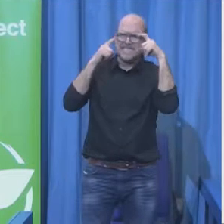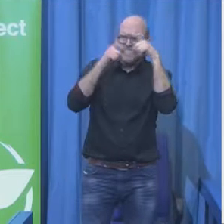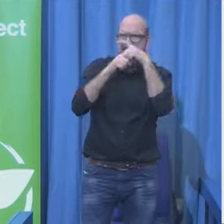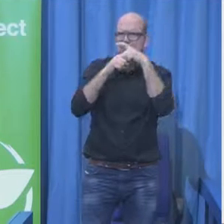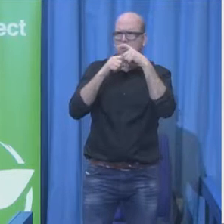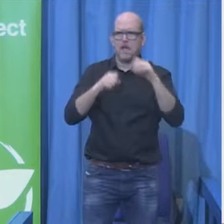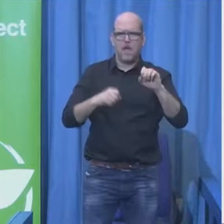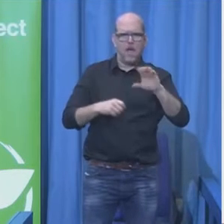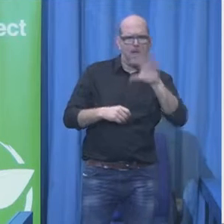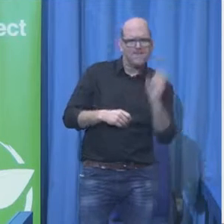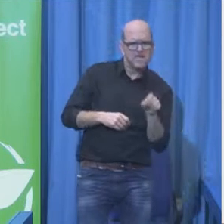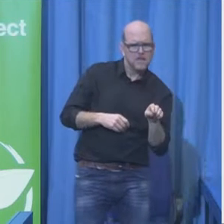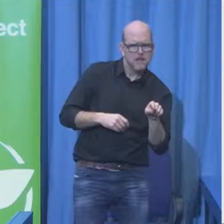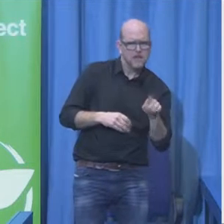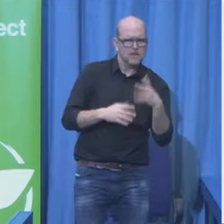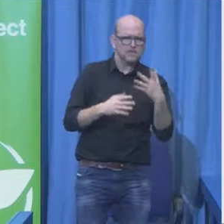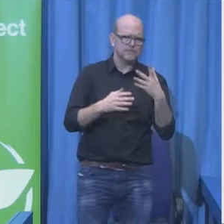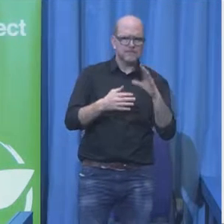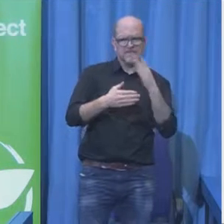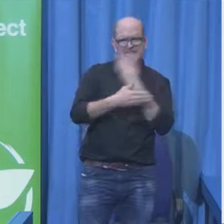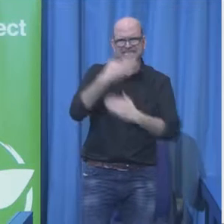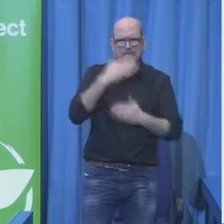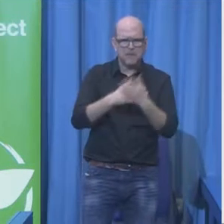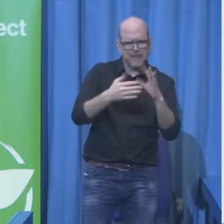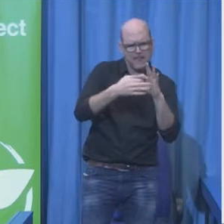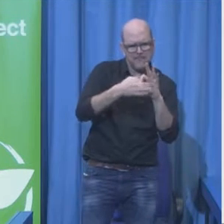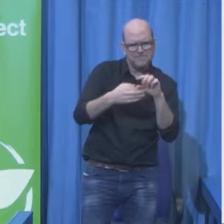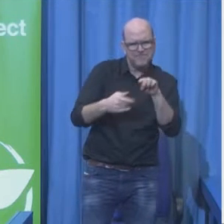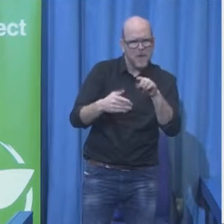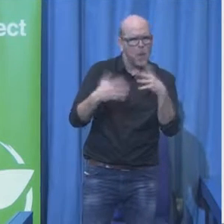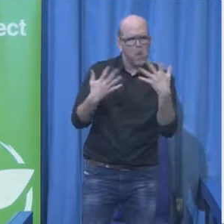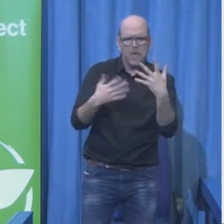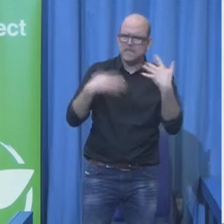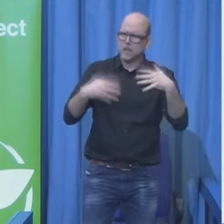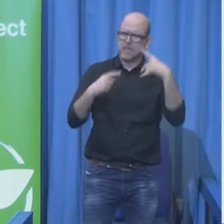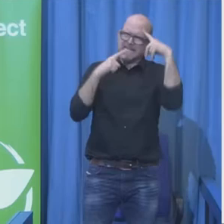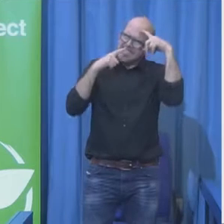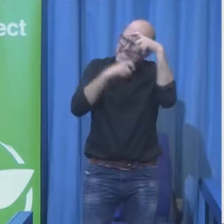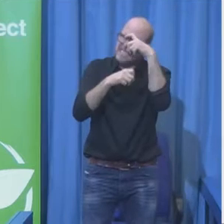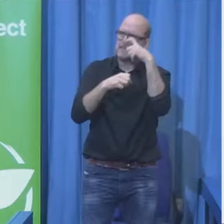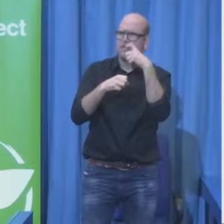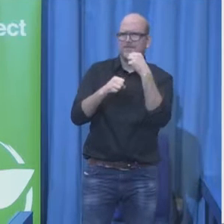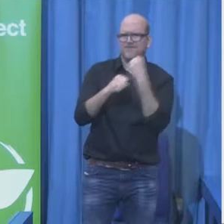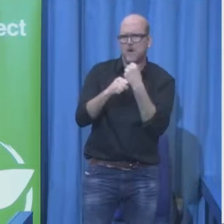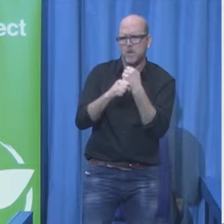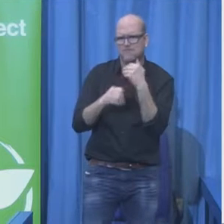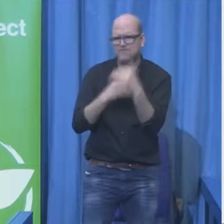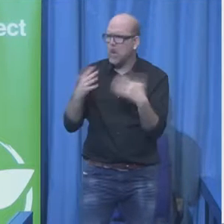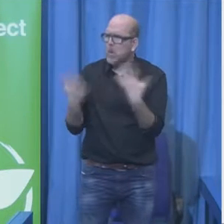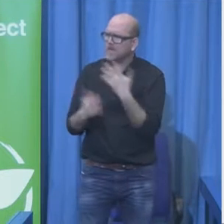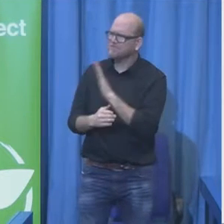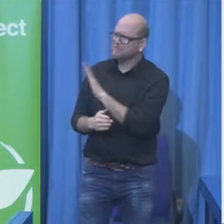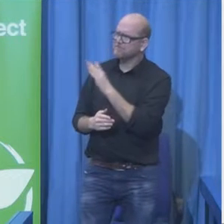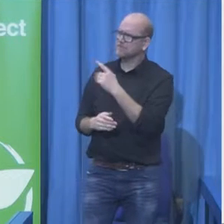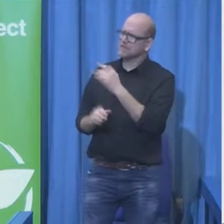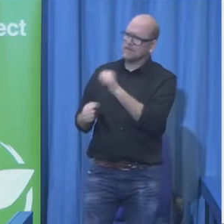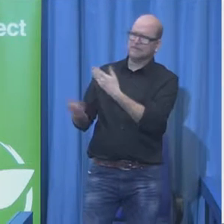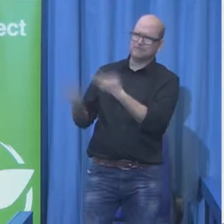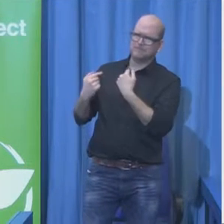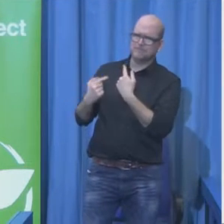in particular also in the private sector? Thank you. Thank you, Stefan. You know, I just wanted to